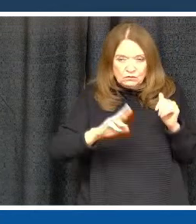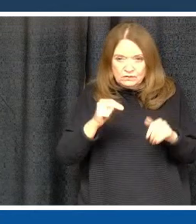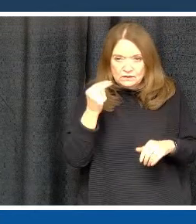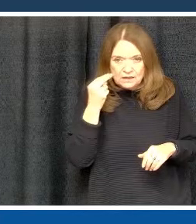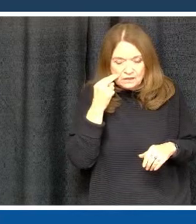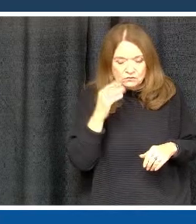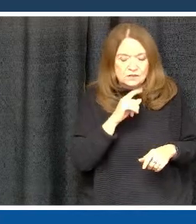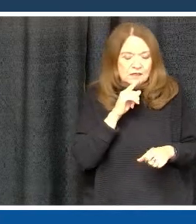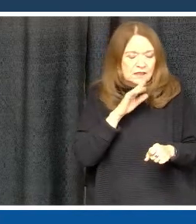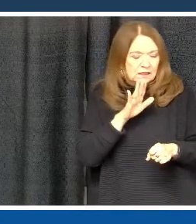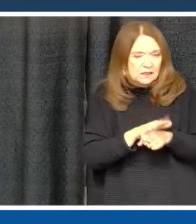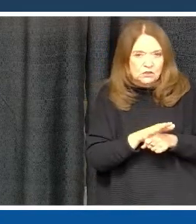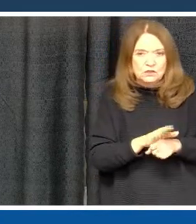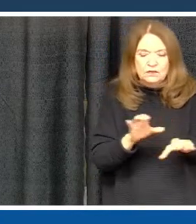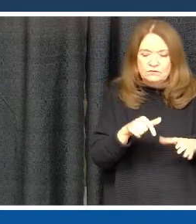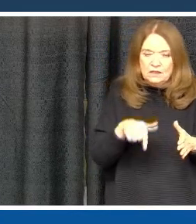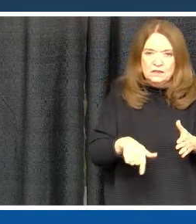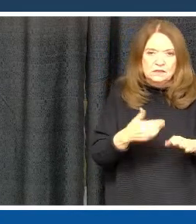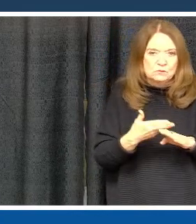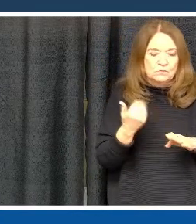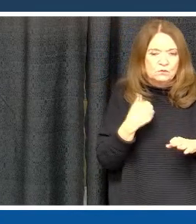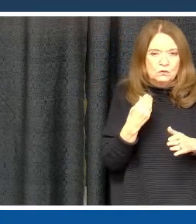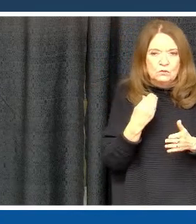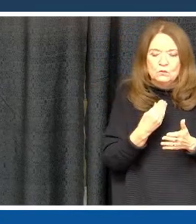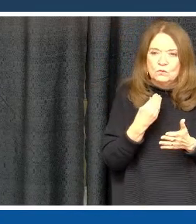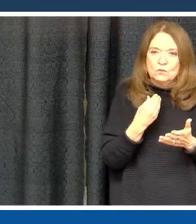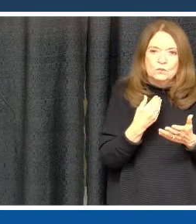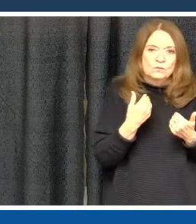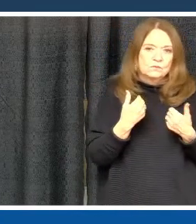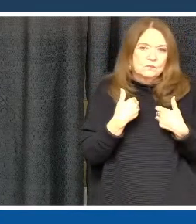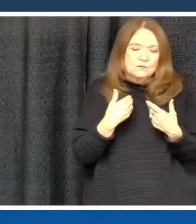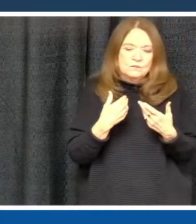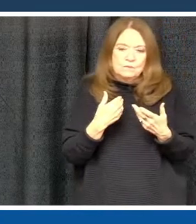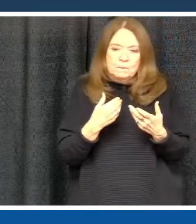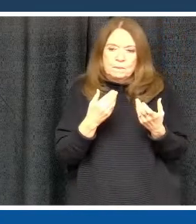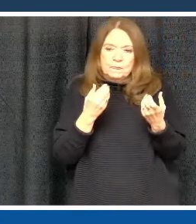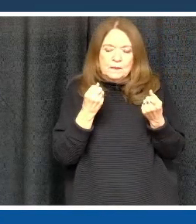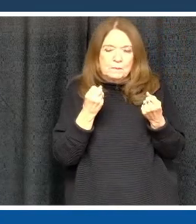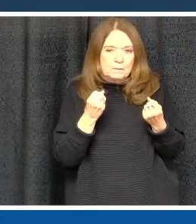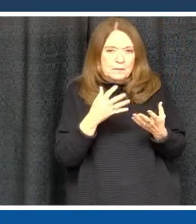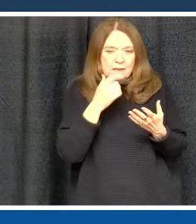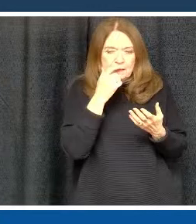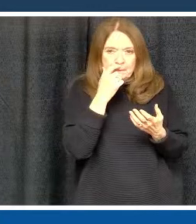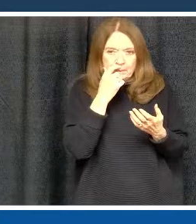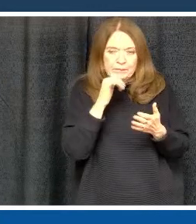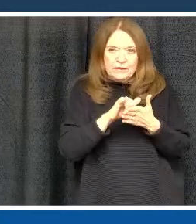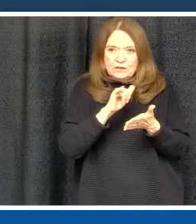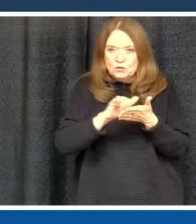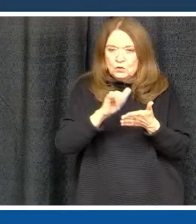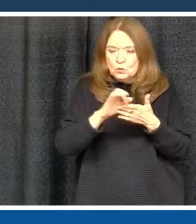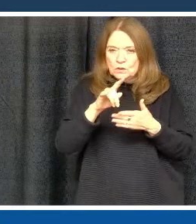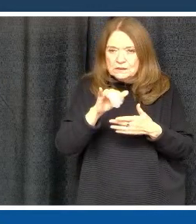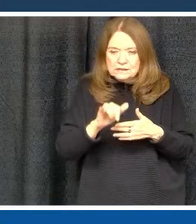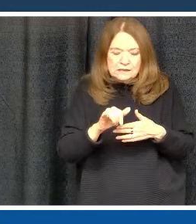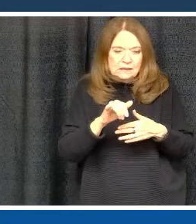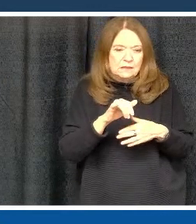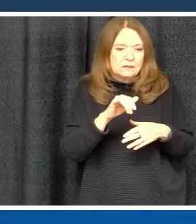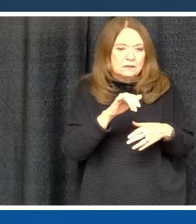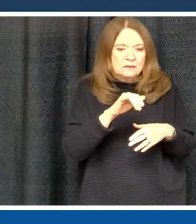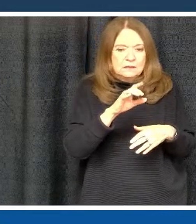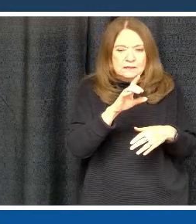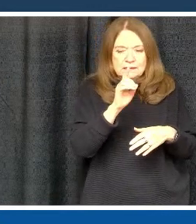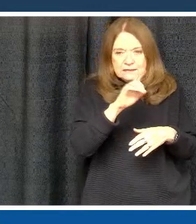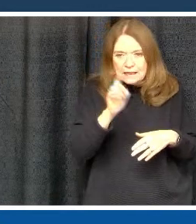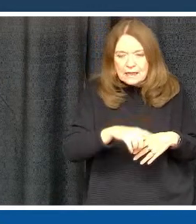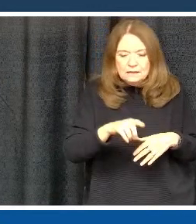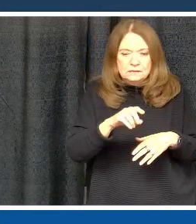I guarantee you, I've done this before, we fought this in multiple municipalities with success, that New York City, Los Angeles, Dallas, Austin